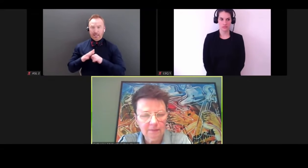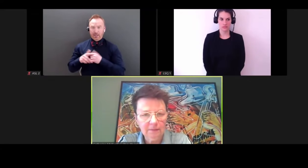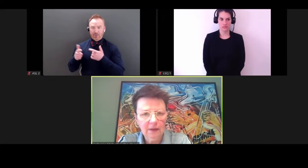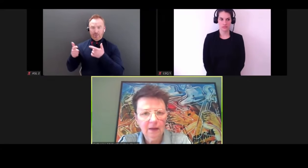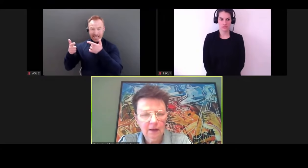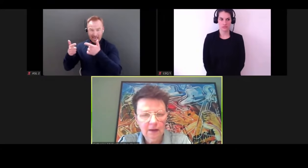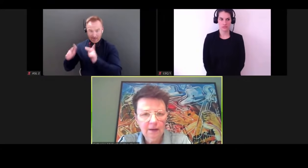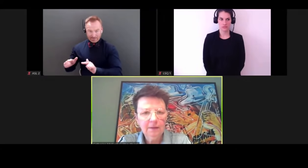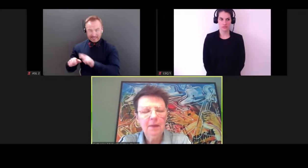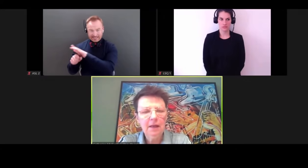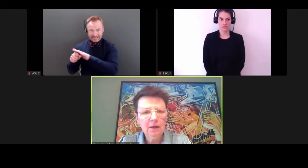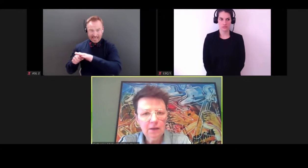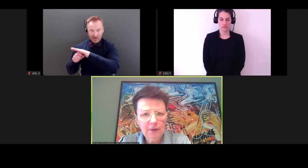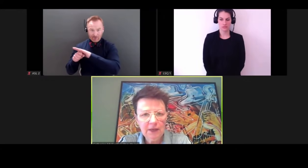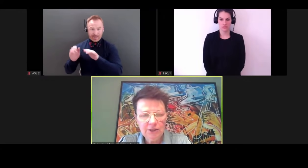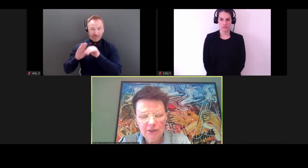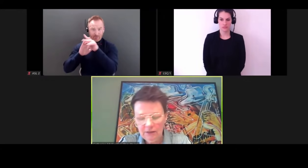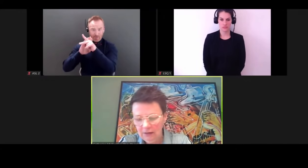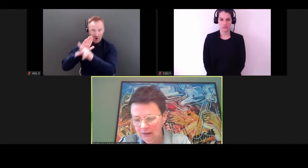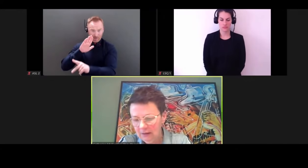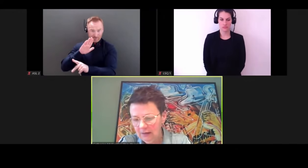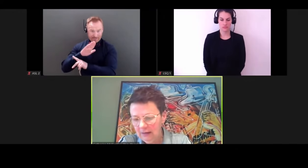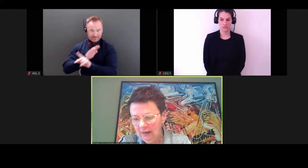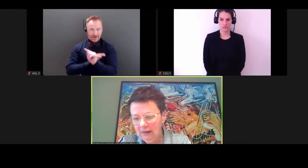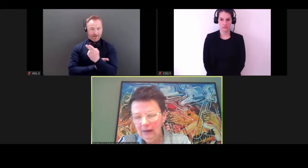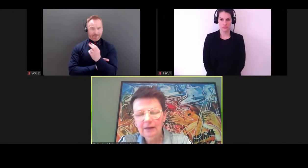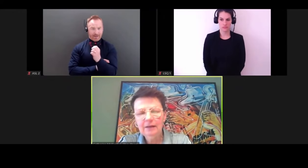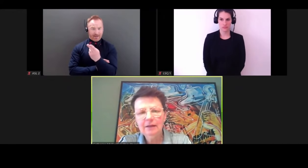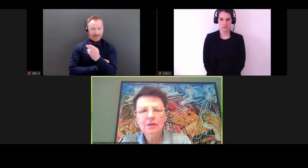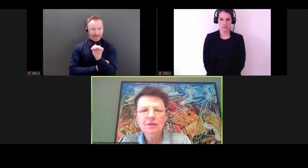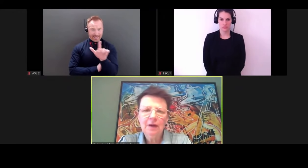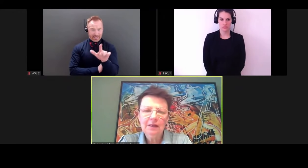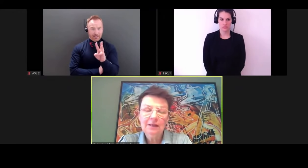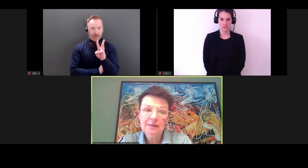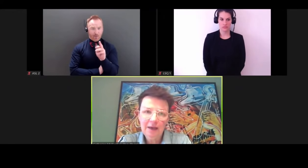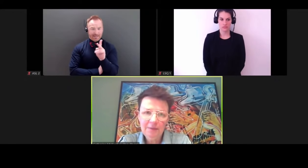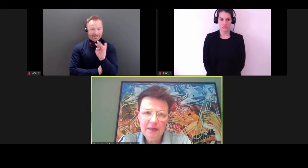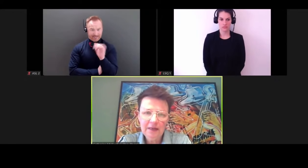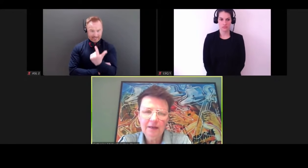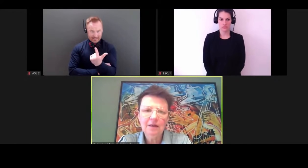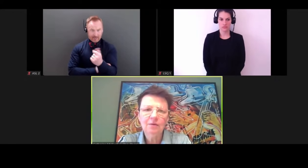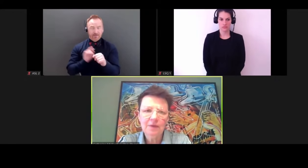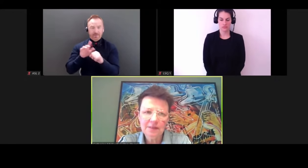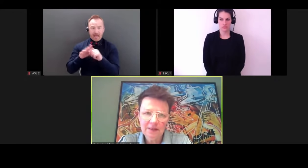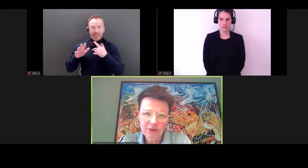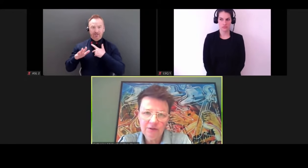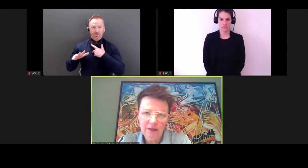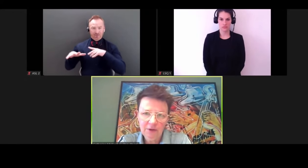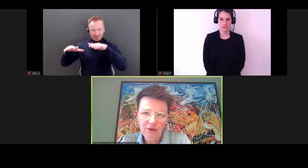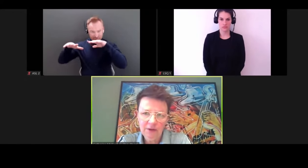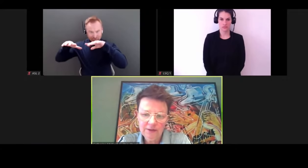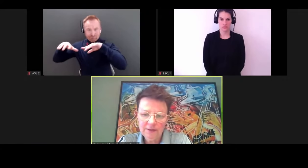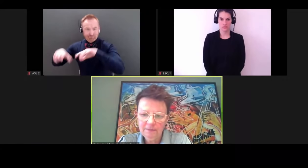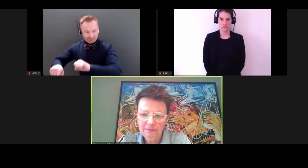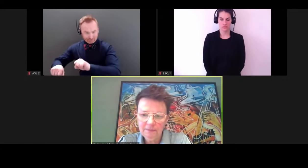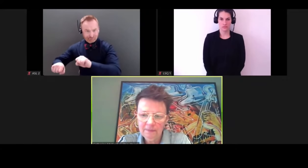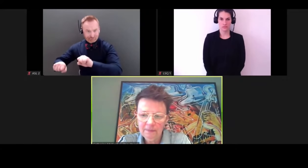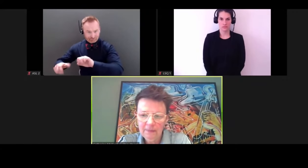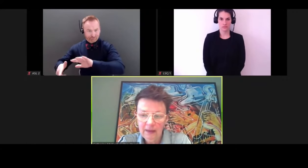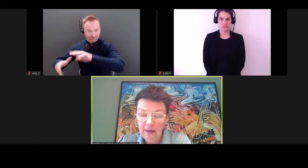Wellington, the main occupation. And then there is what is happening in our residential neighborhoods.